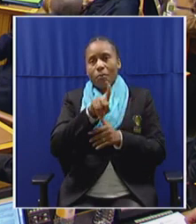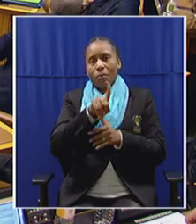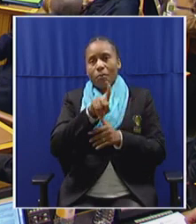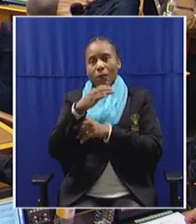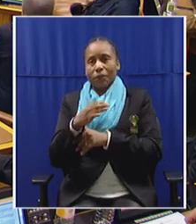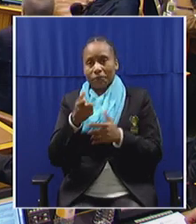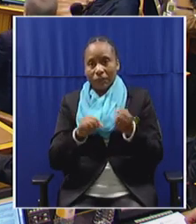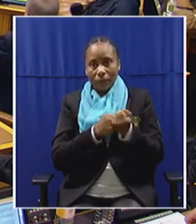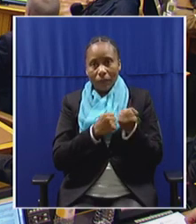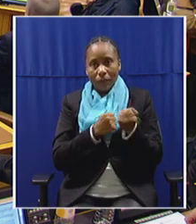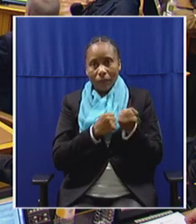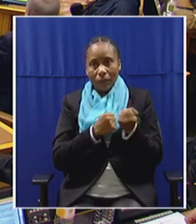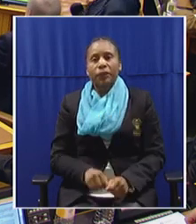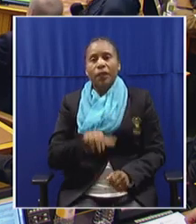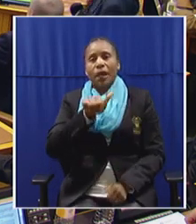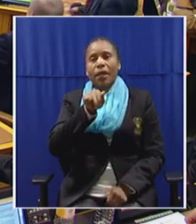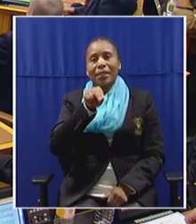The ANC.